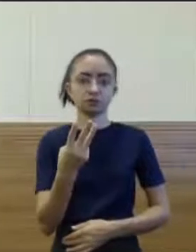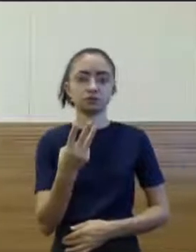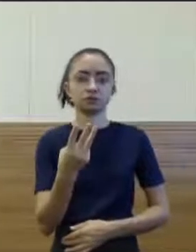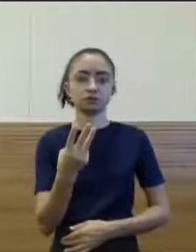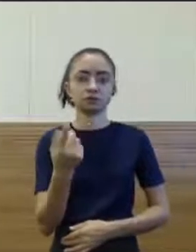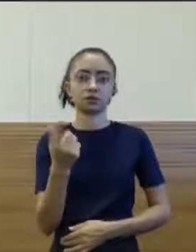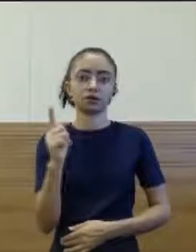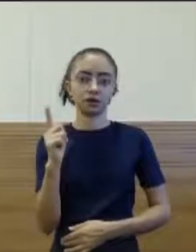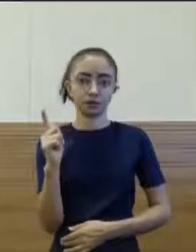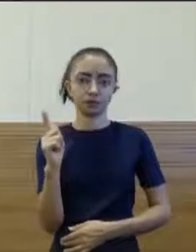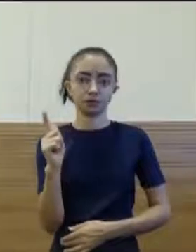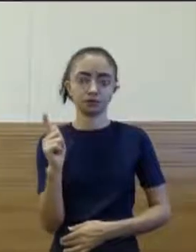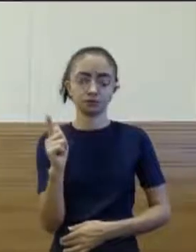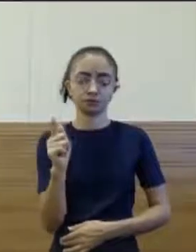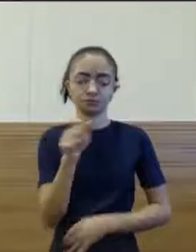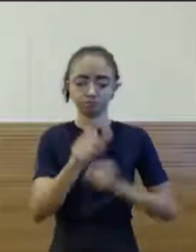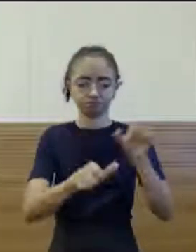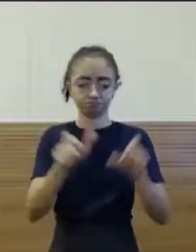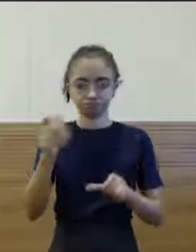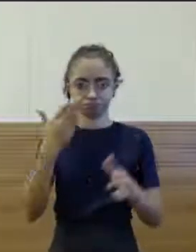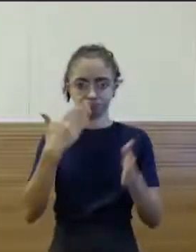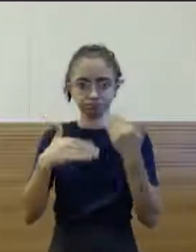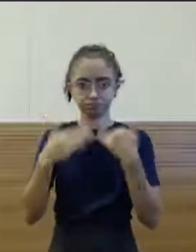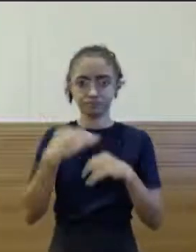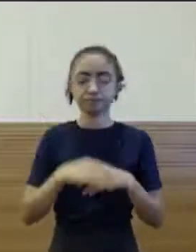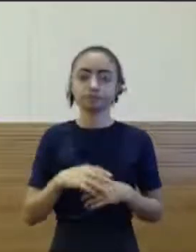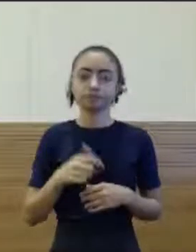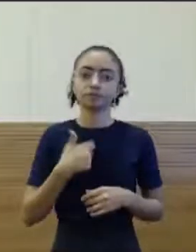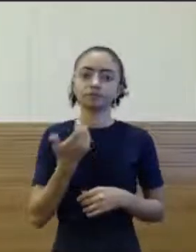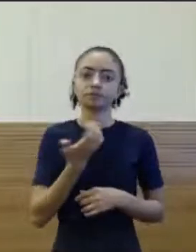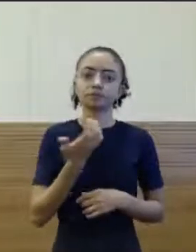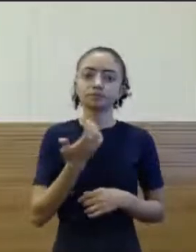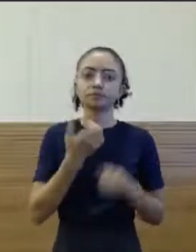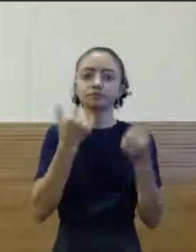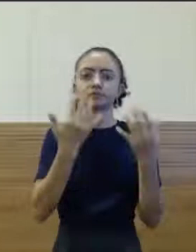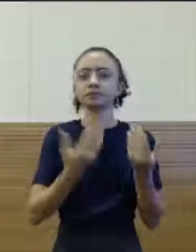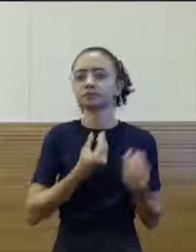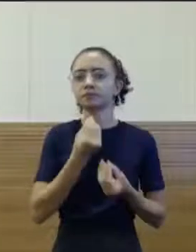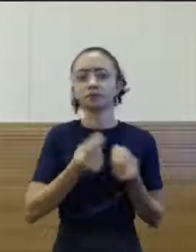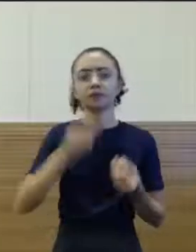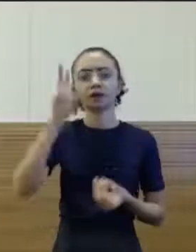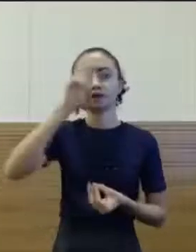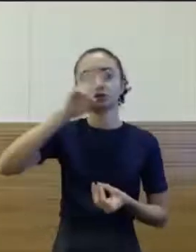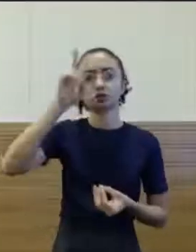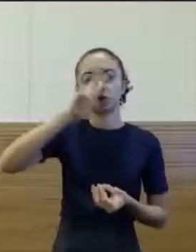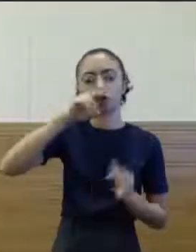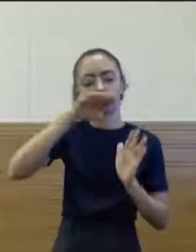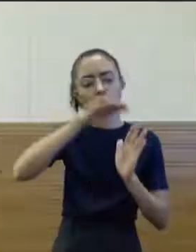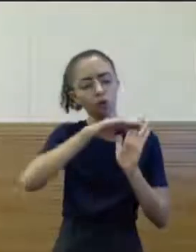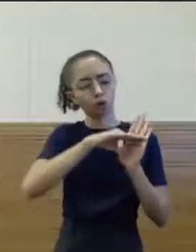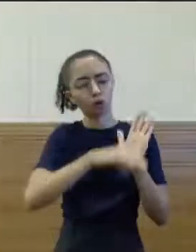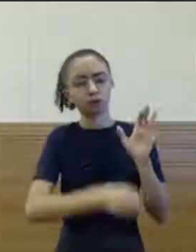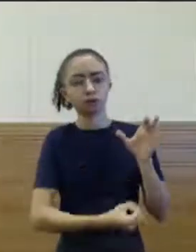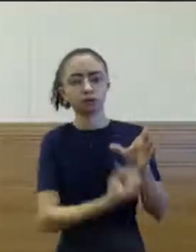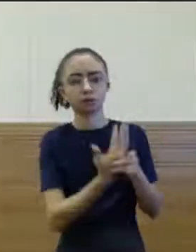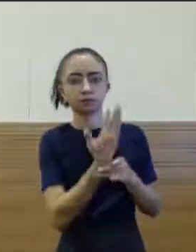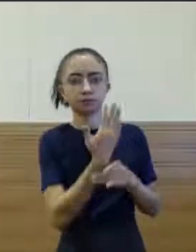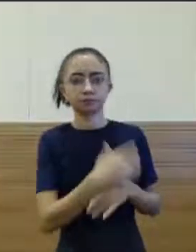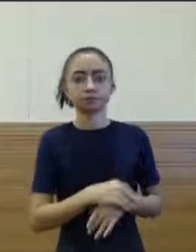And I'd like to speak about the history of the dietary guides. The first one was